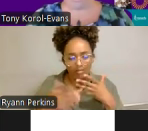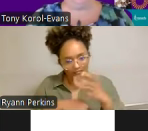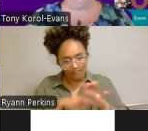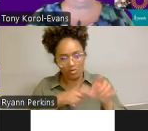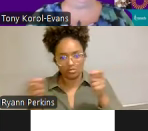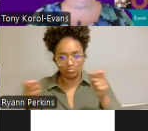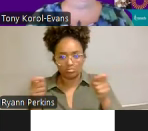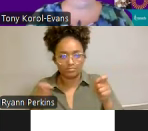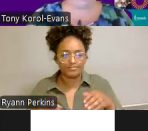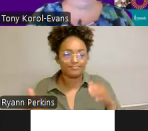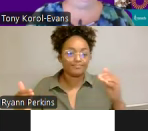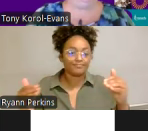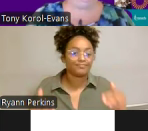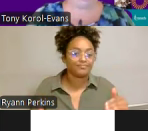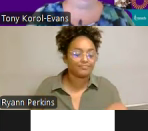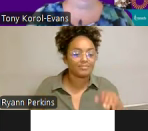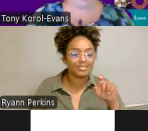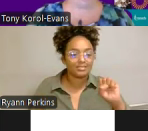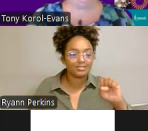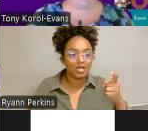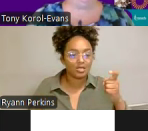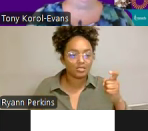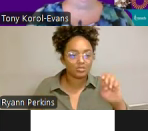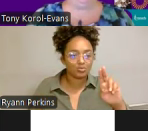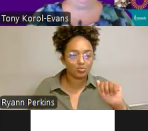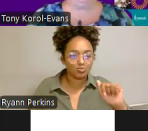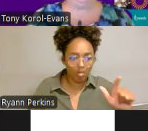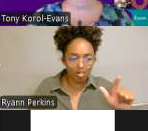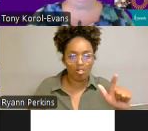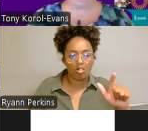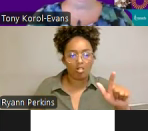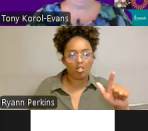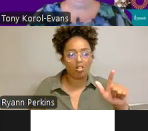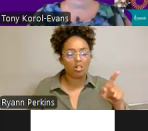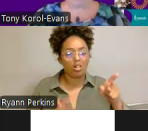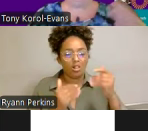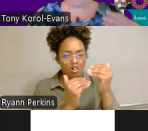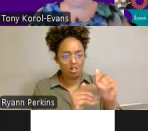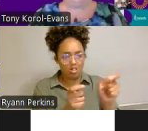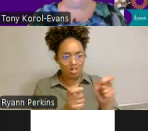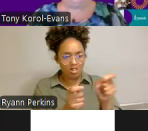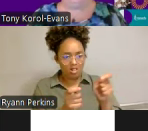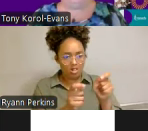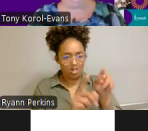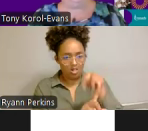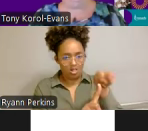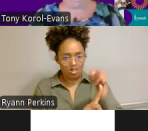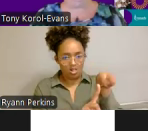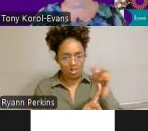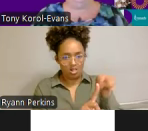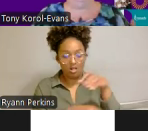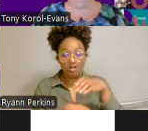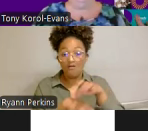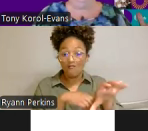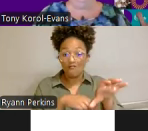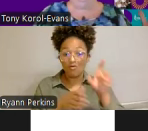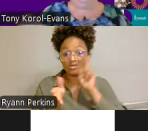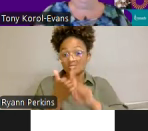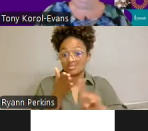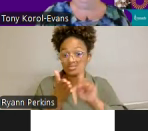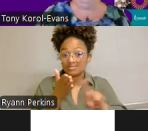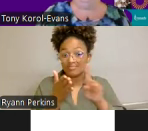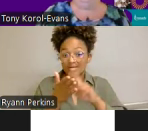and monitoring. Sometimes it can be hard to think about this, but forced inspection of undergarments,